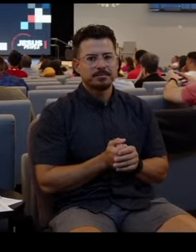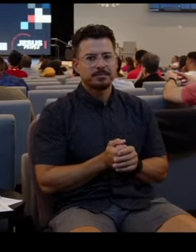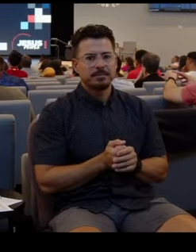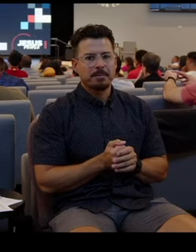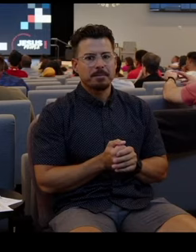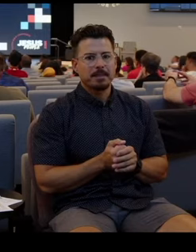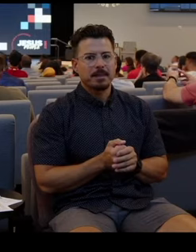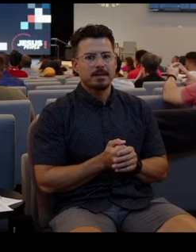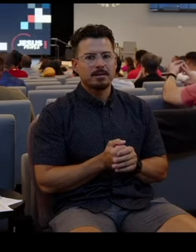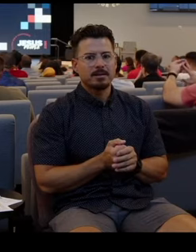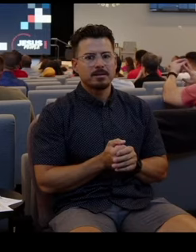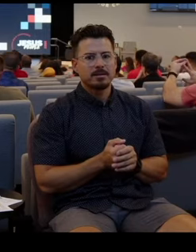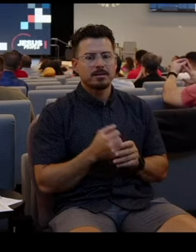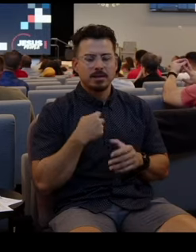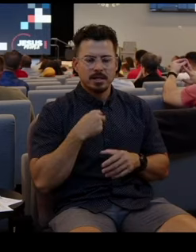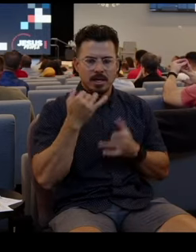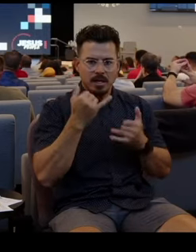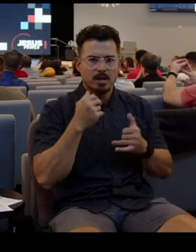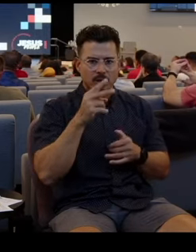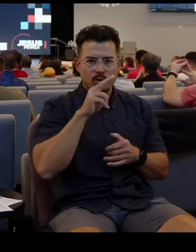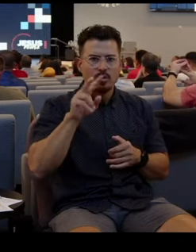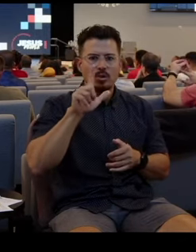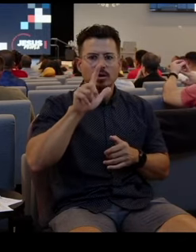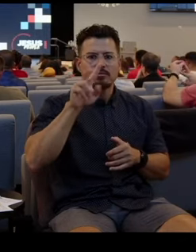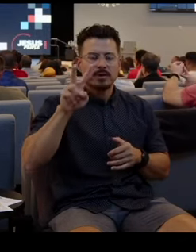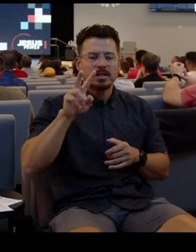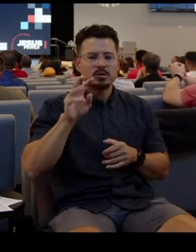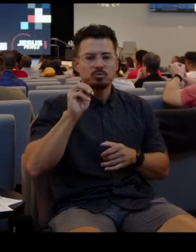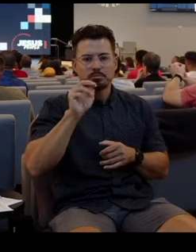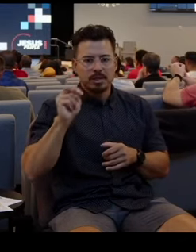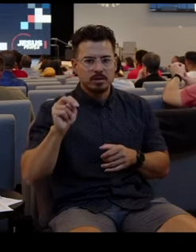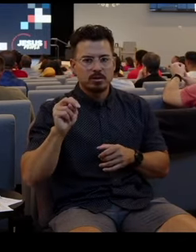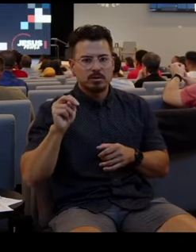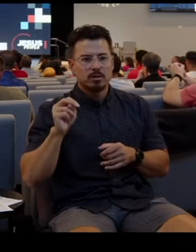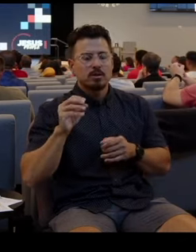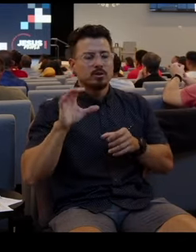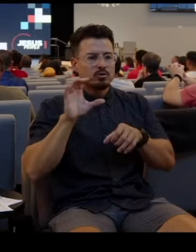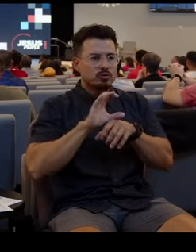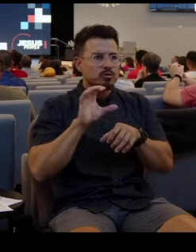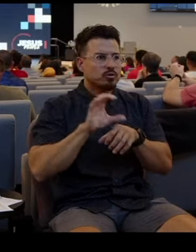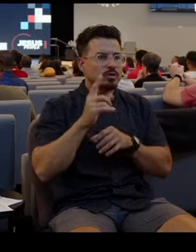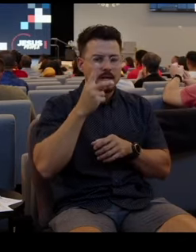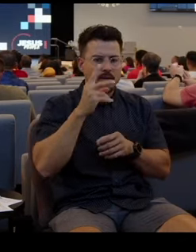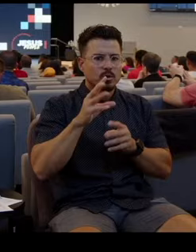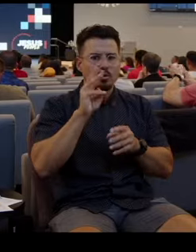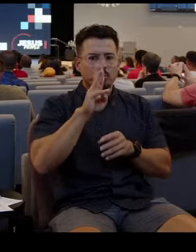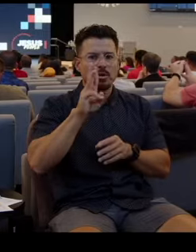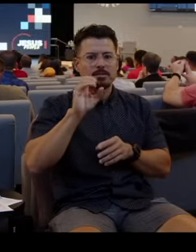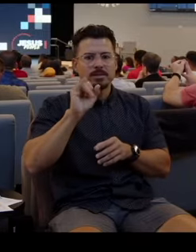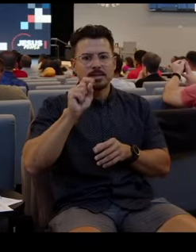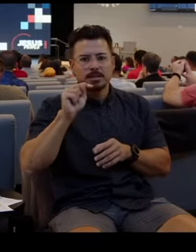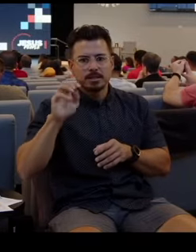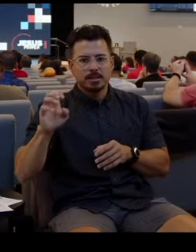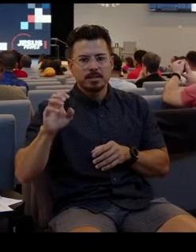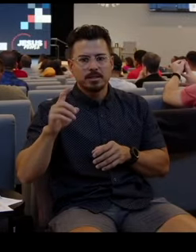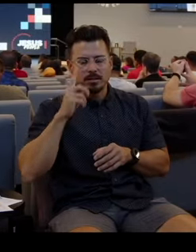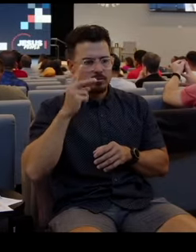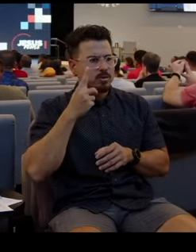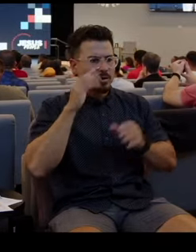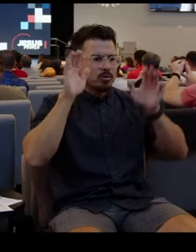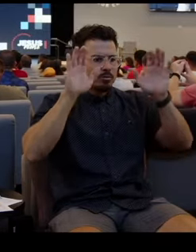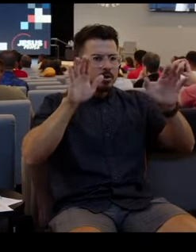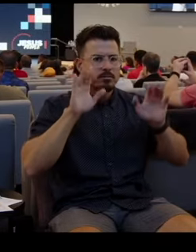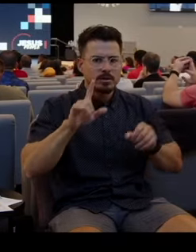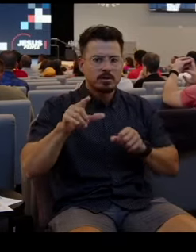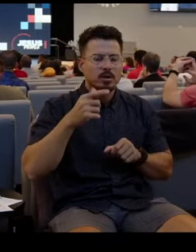And I looked at the Las Vegas, New Mexico Church website the other day. And I saw these works with the incredible thing that God has done through Ray